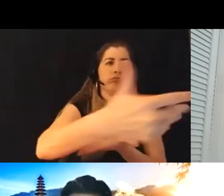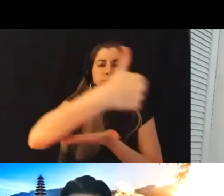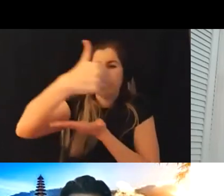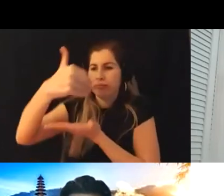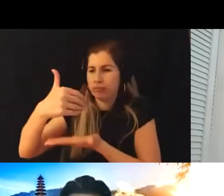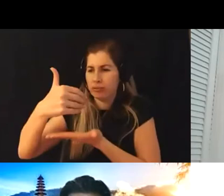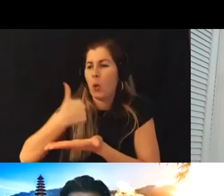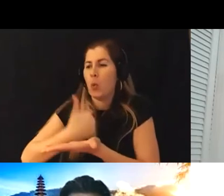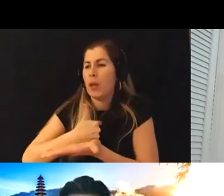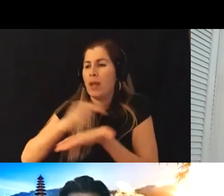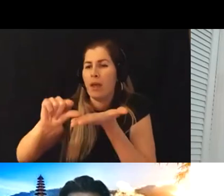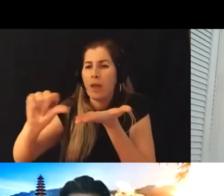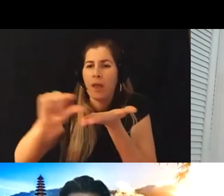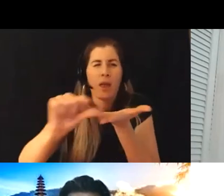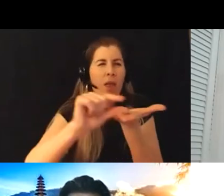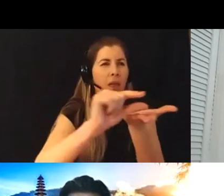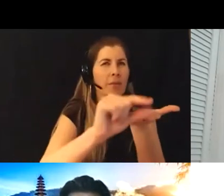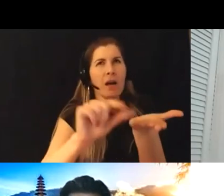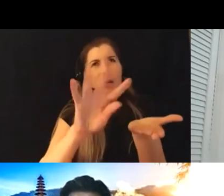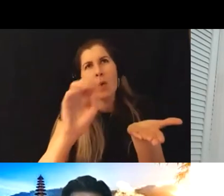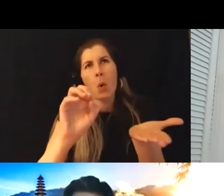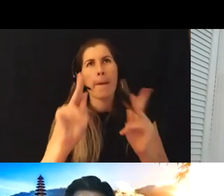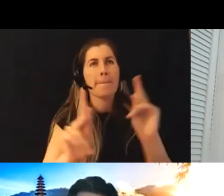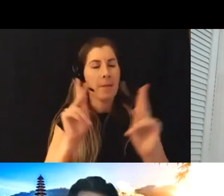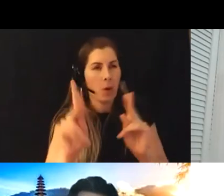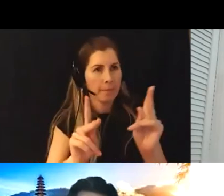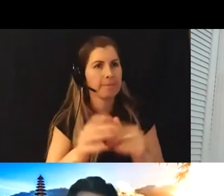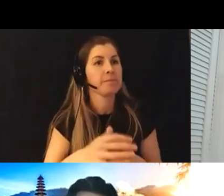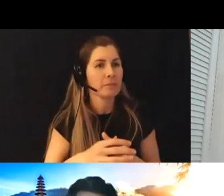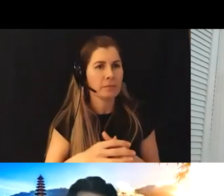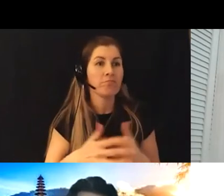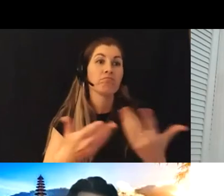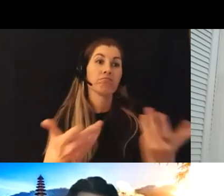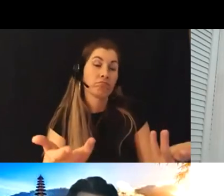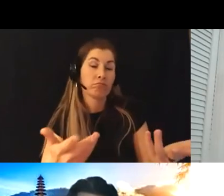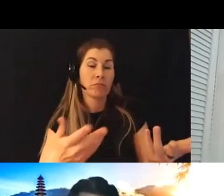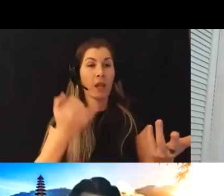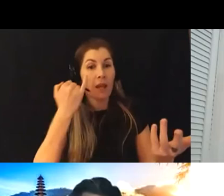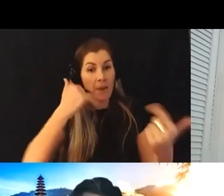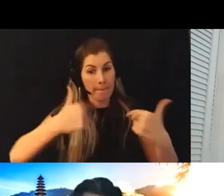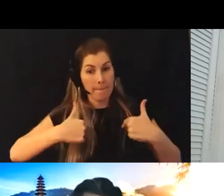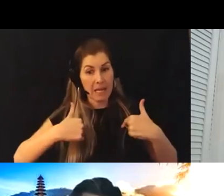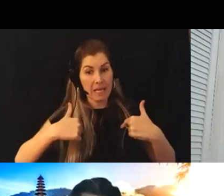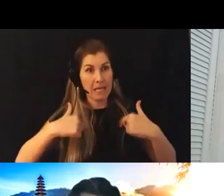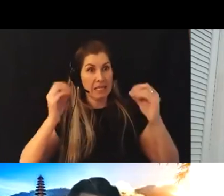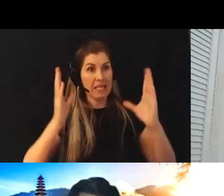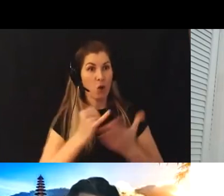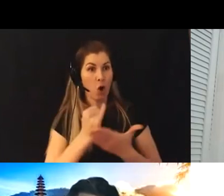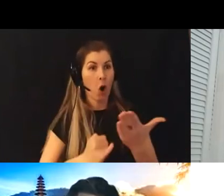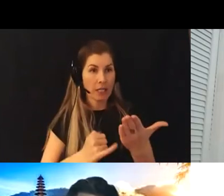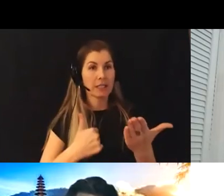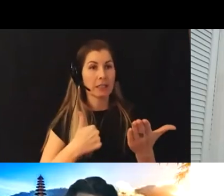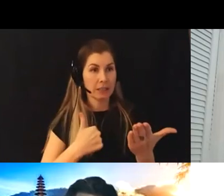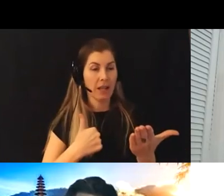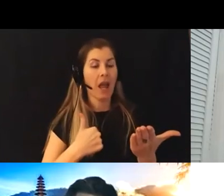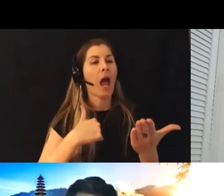it out. We spread it out amongst about 40 people. So there's also an opportunity for us as teaching artists to build into our programming